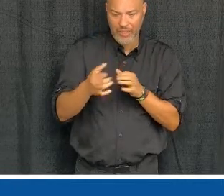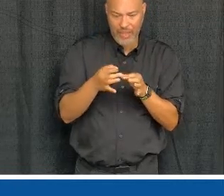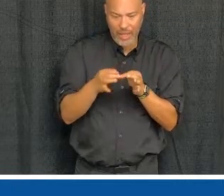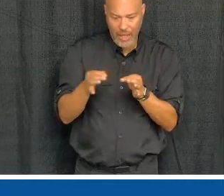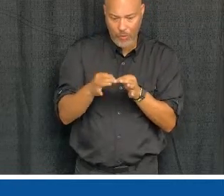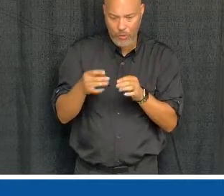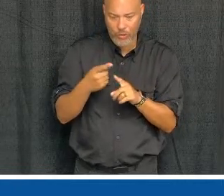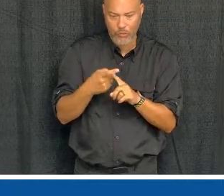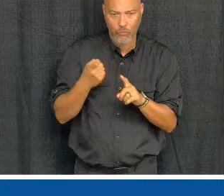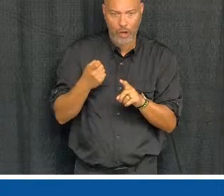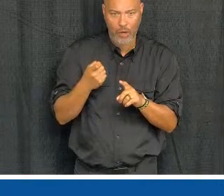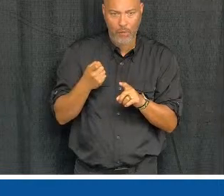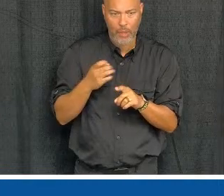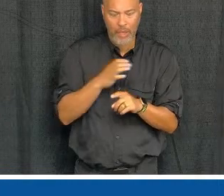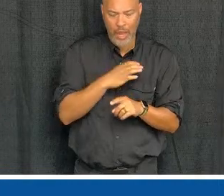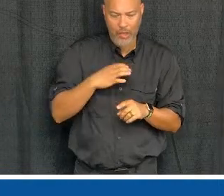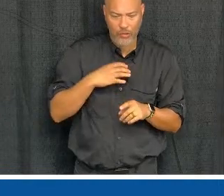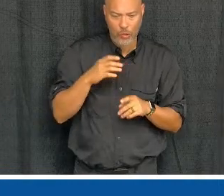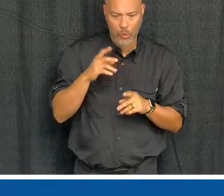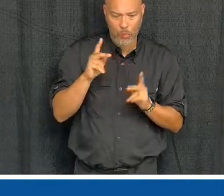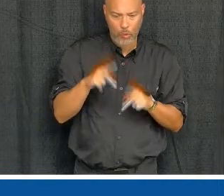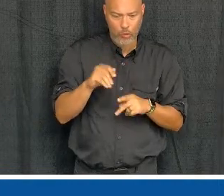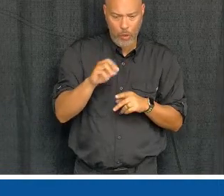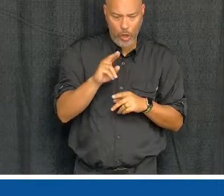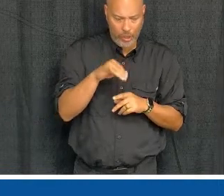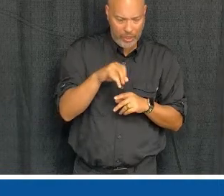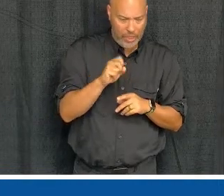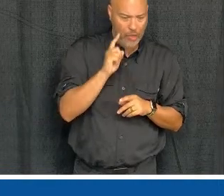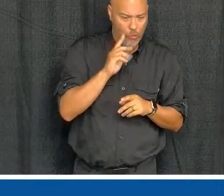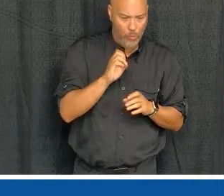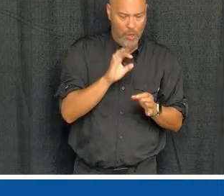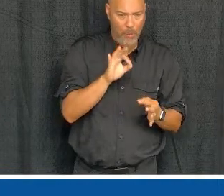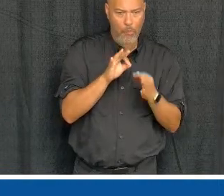from Councilmember Marquis could be added, it would have been a